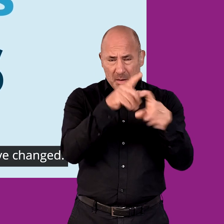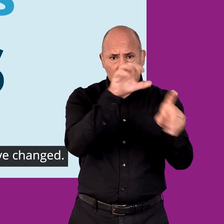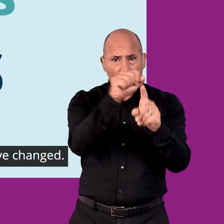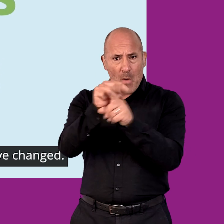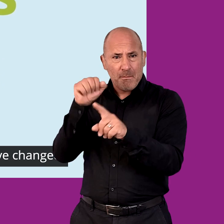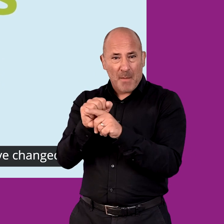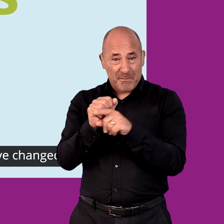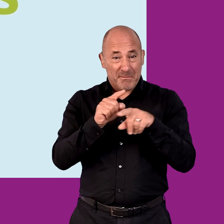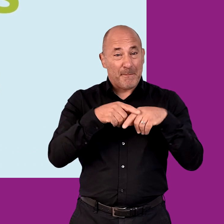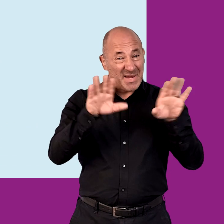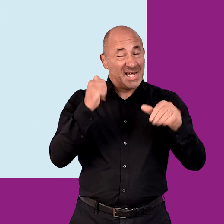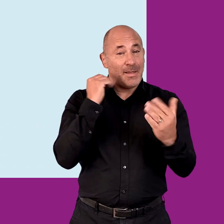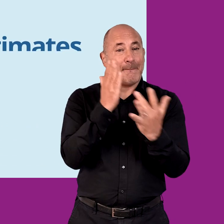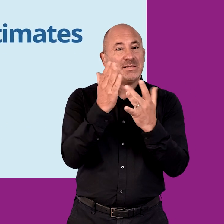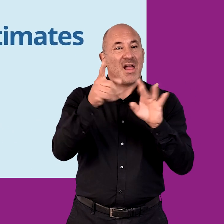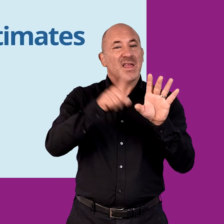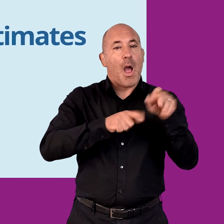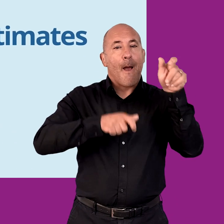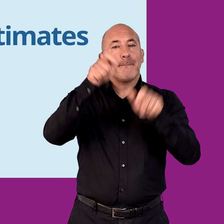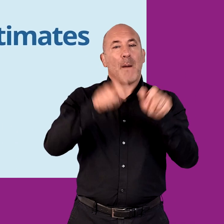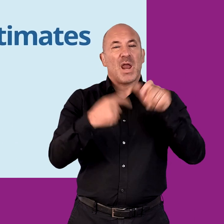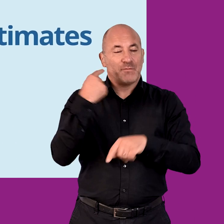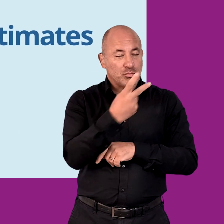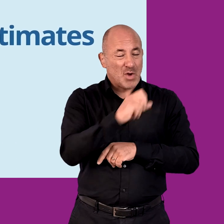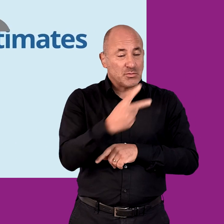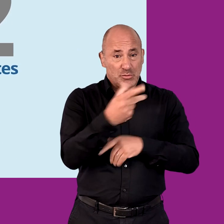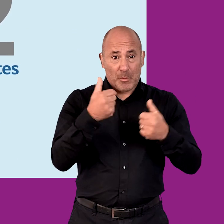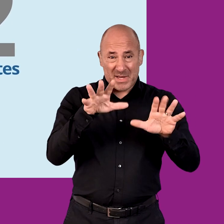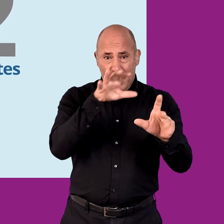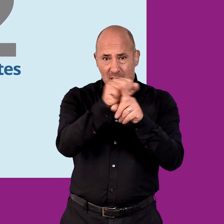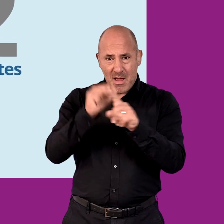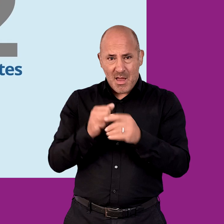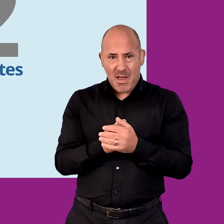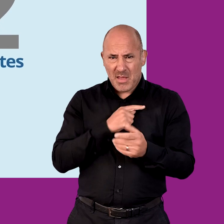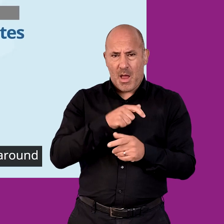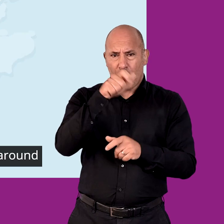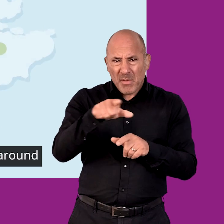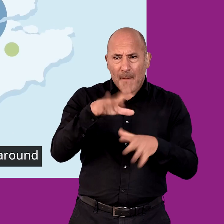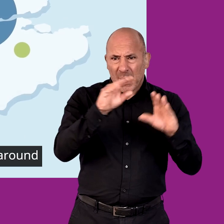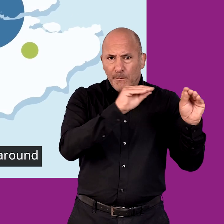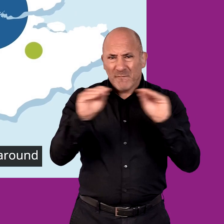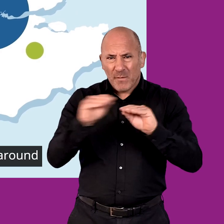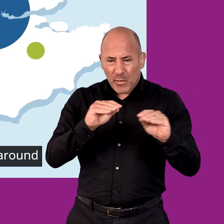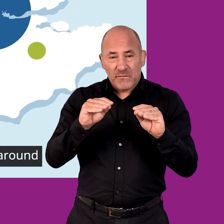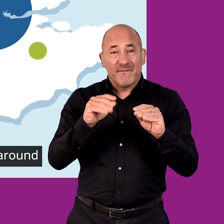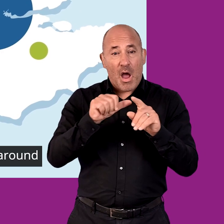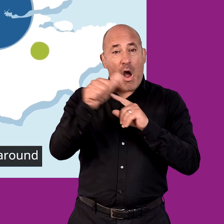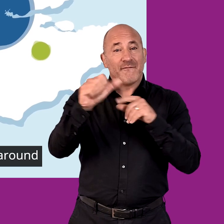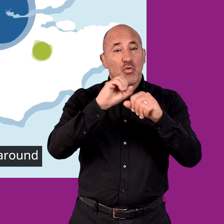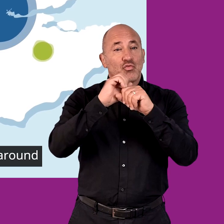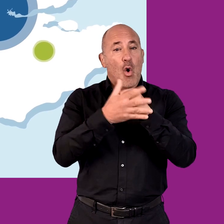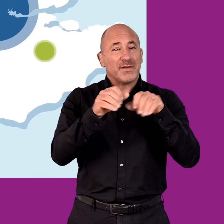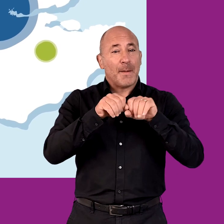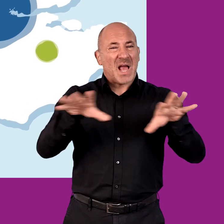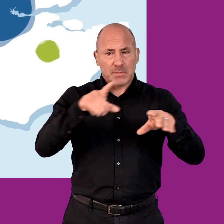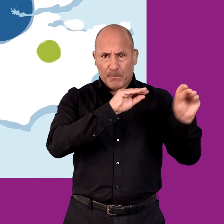and trends have changed, as it did with the mid-year population estimates for 2022, showing how the population had moved